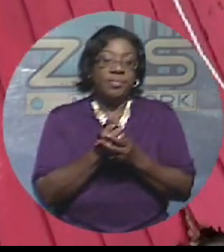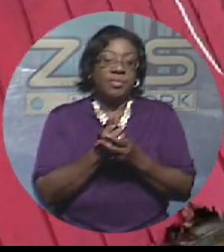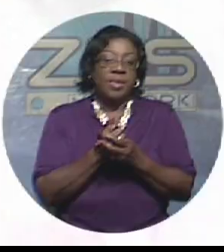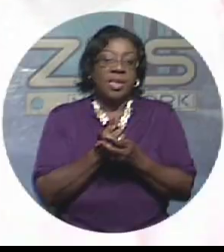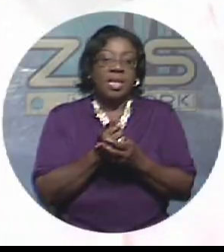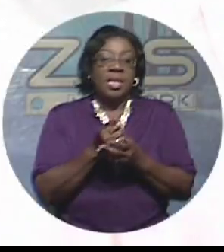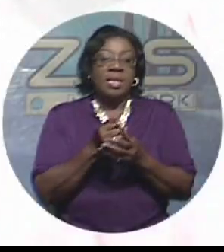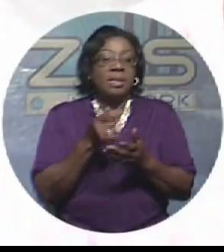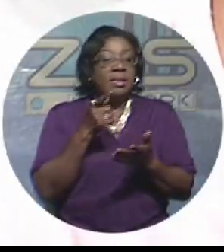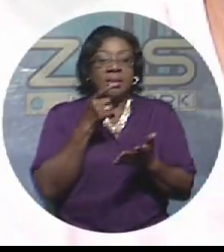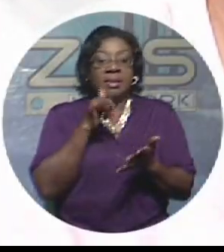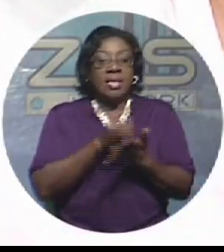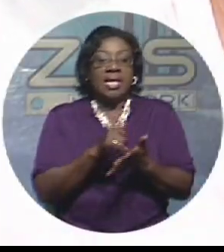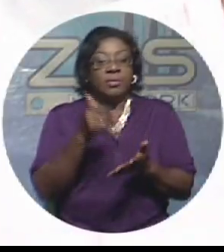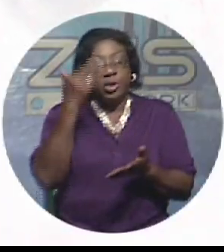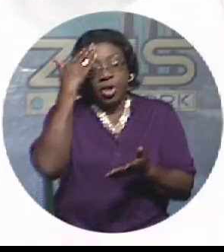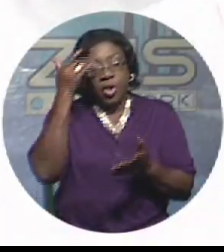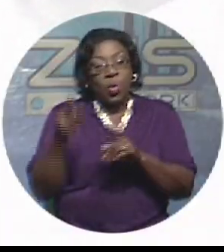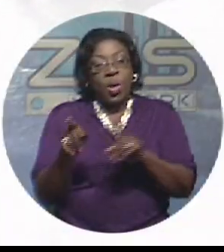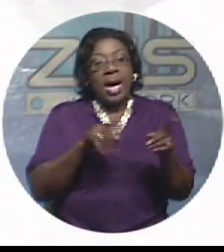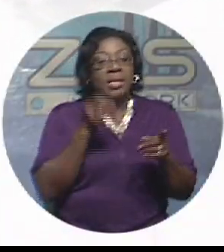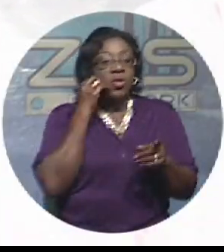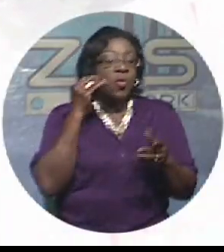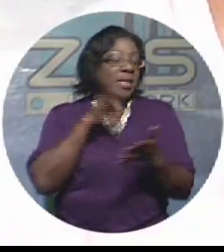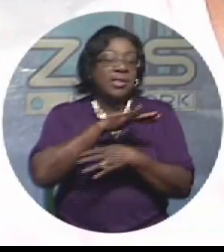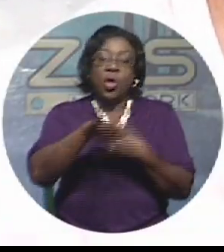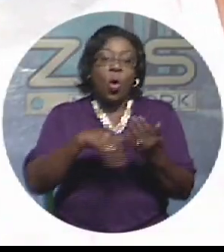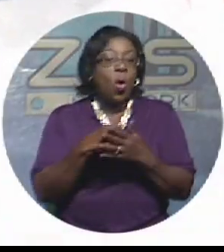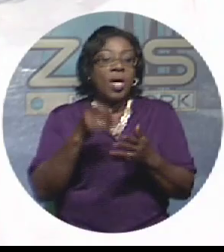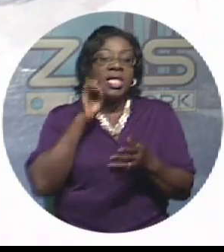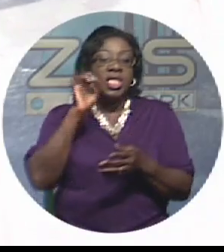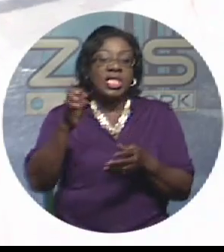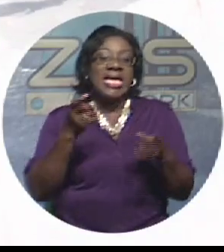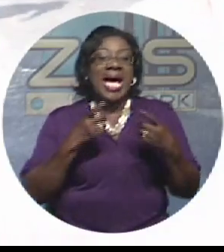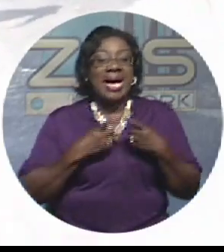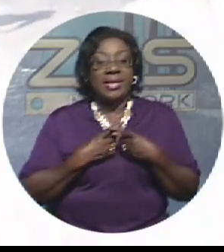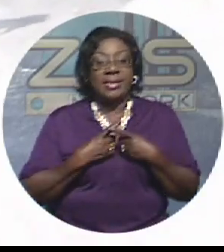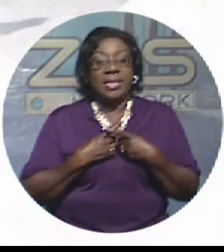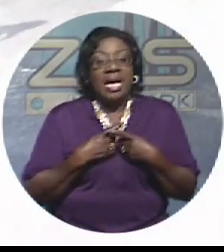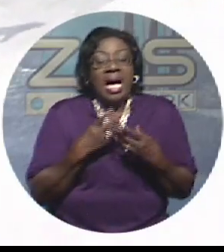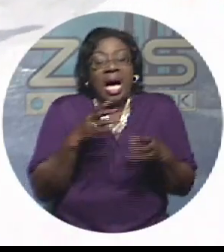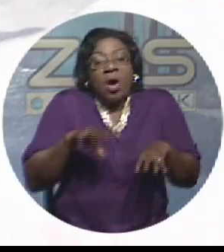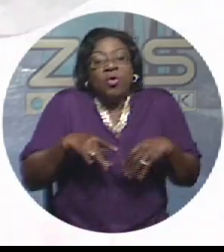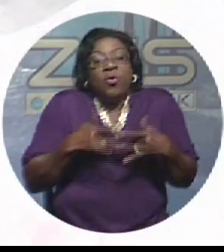I know as home. That was all I had. What are you feeling now today?